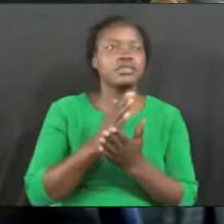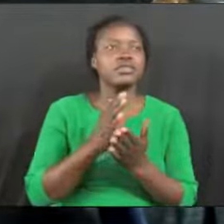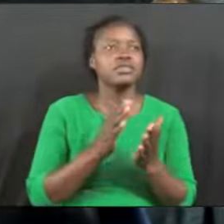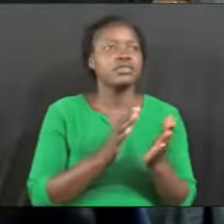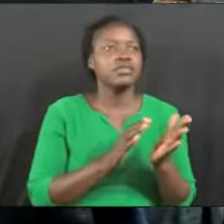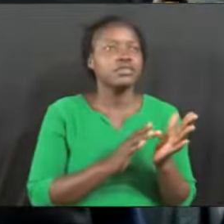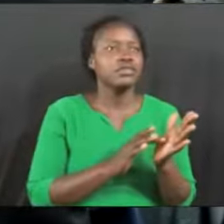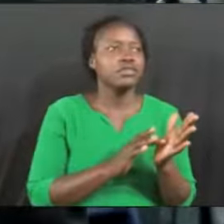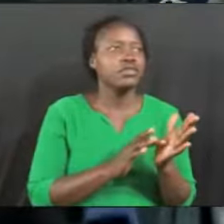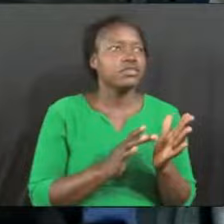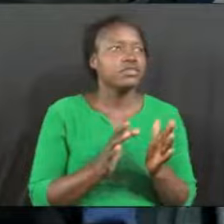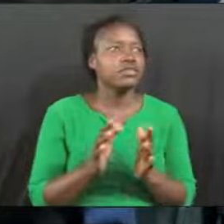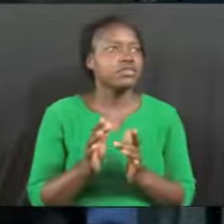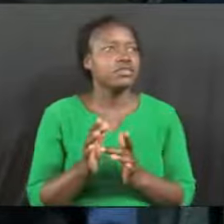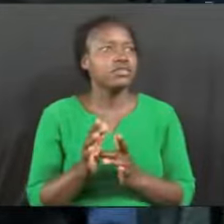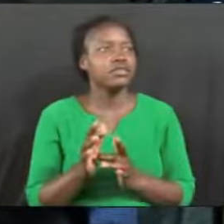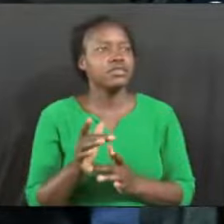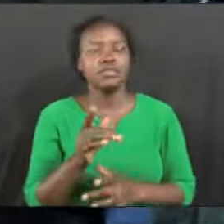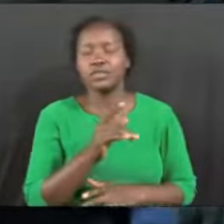through